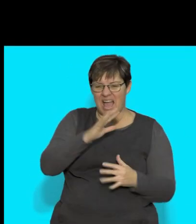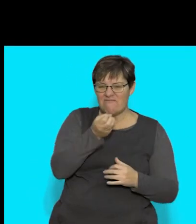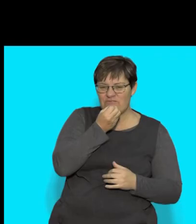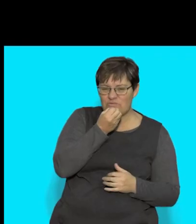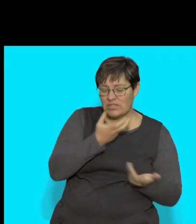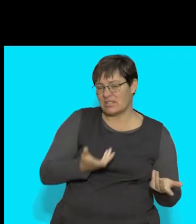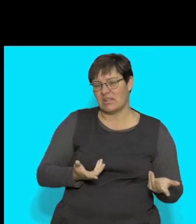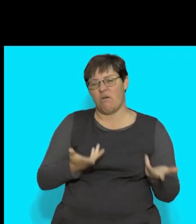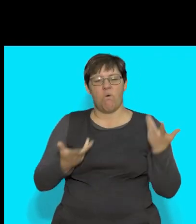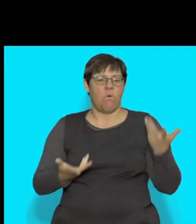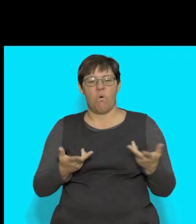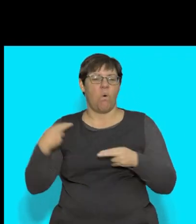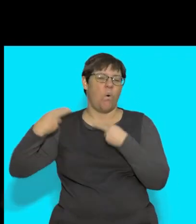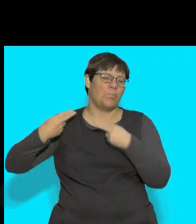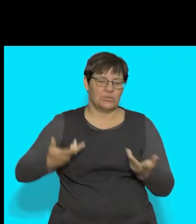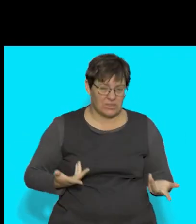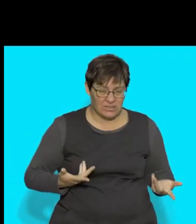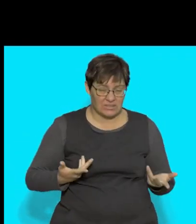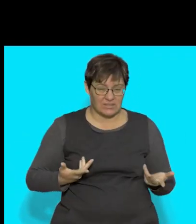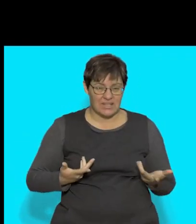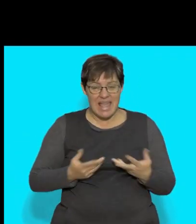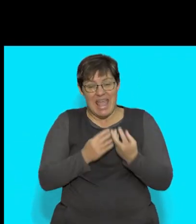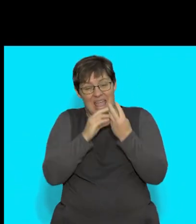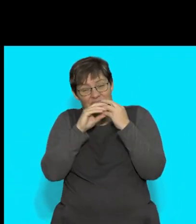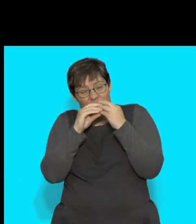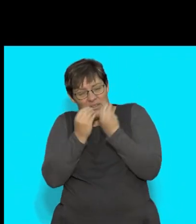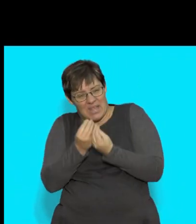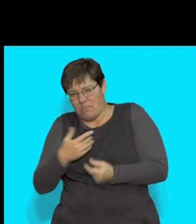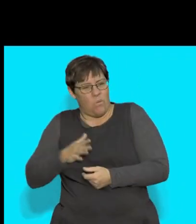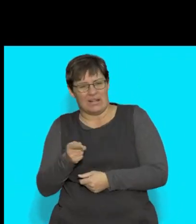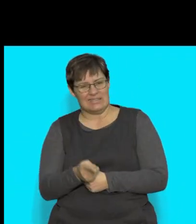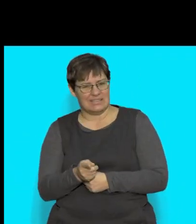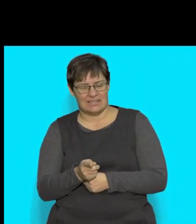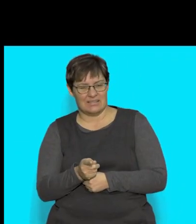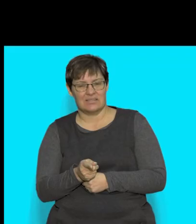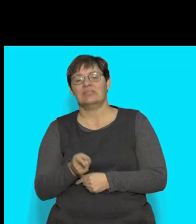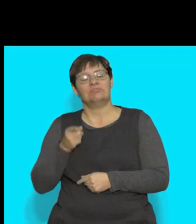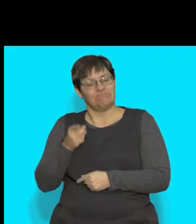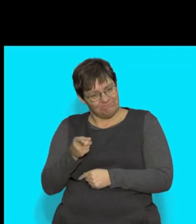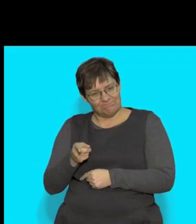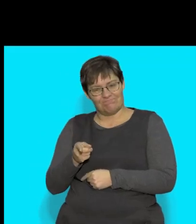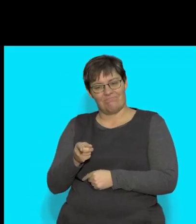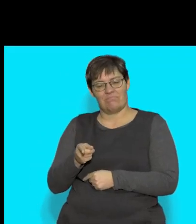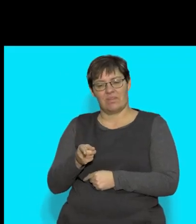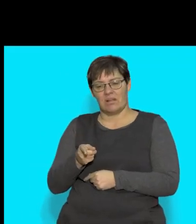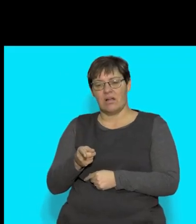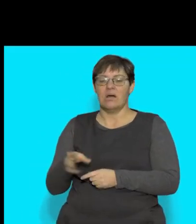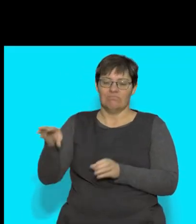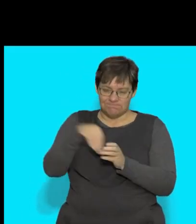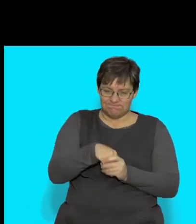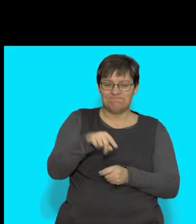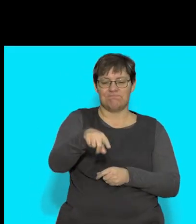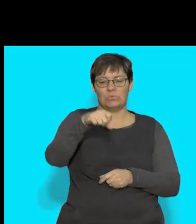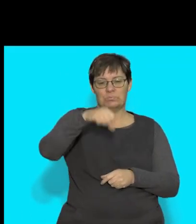colorants, right, maybe a hormone. So all the things that I didn't want, they are then present